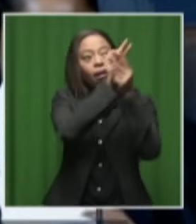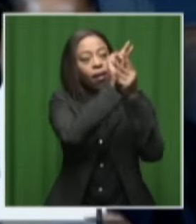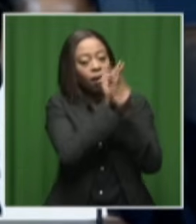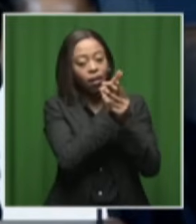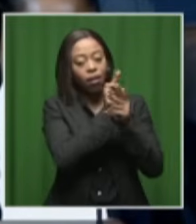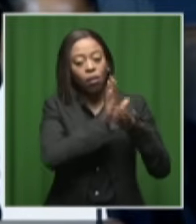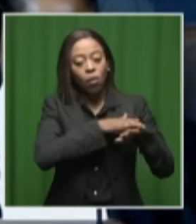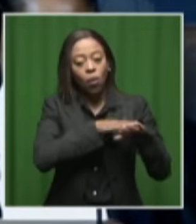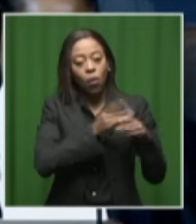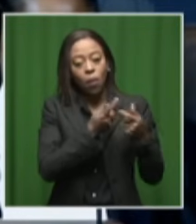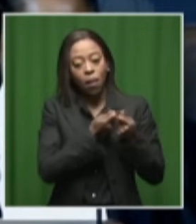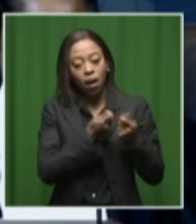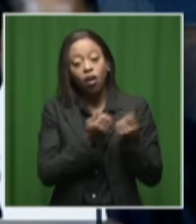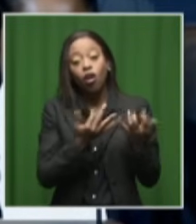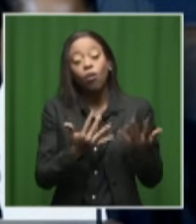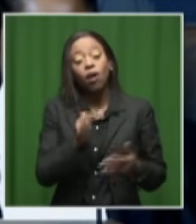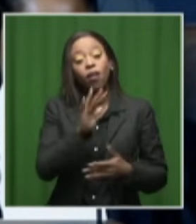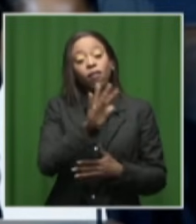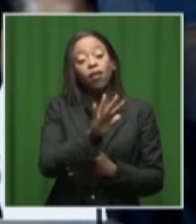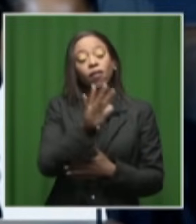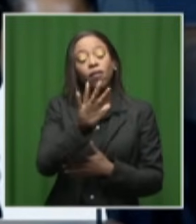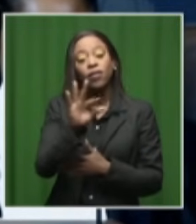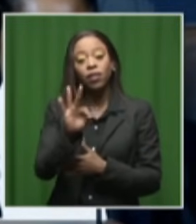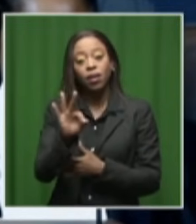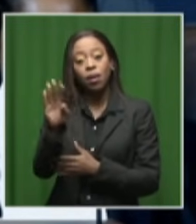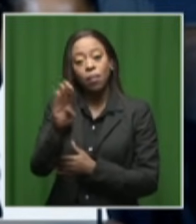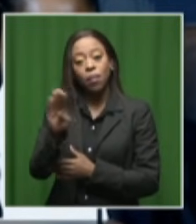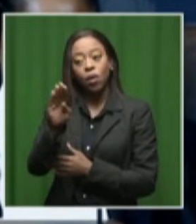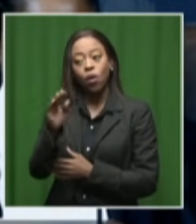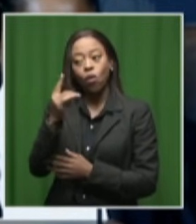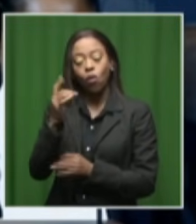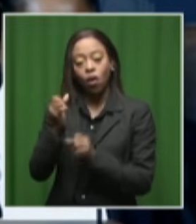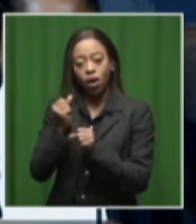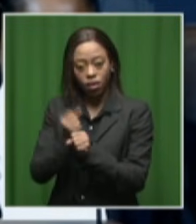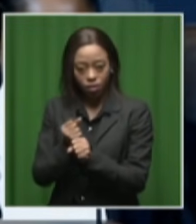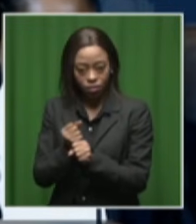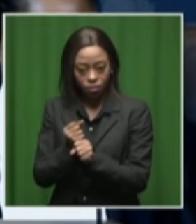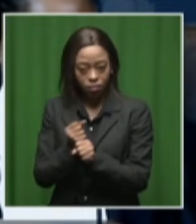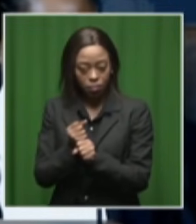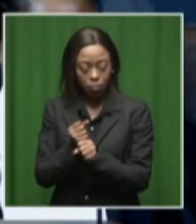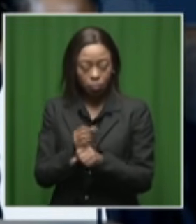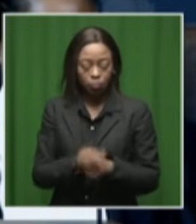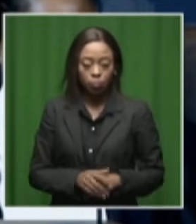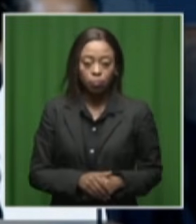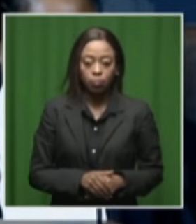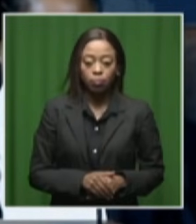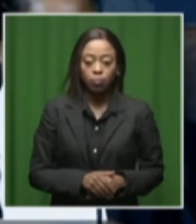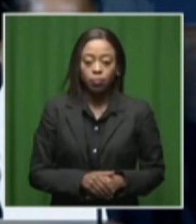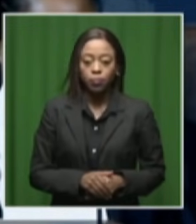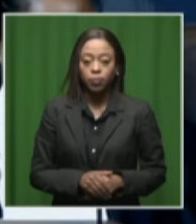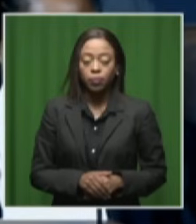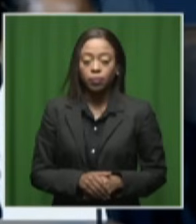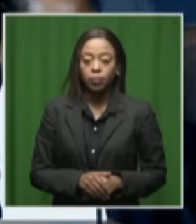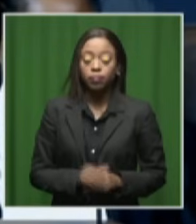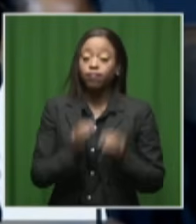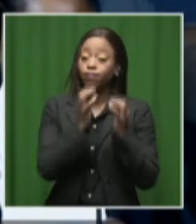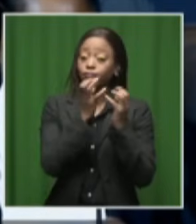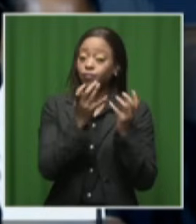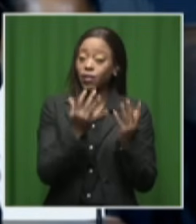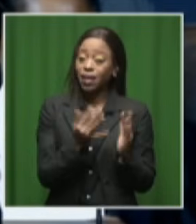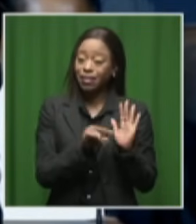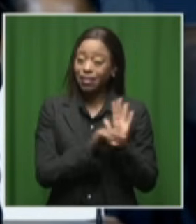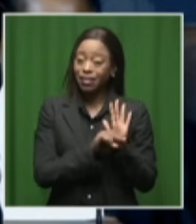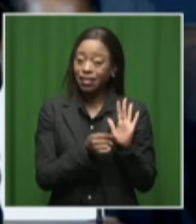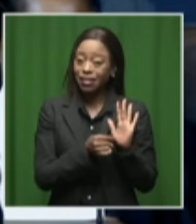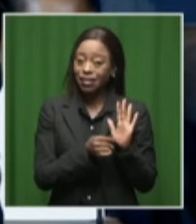borrow an average of 553 billion per year over the medium term. Godongwana says the budget deficit